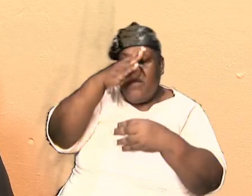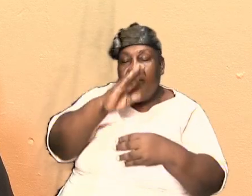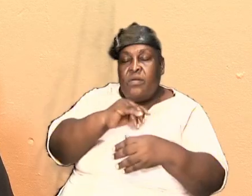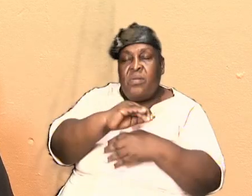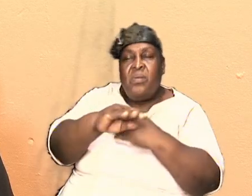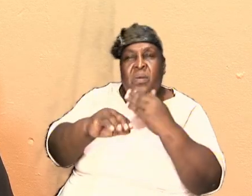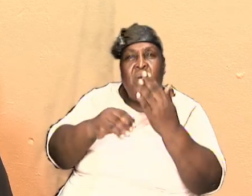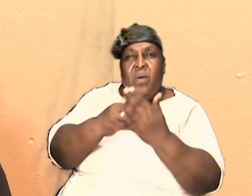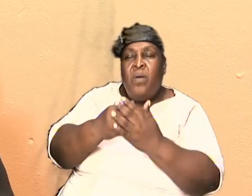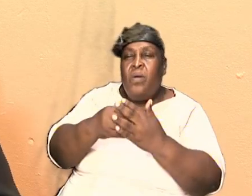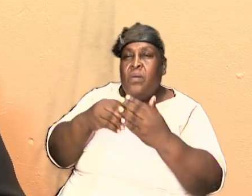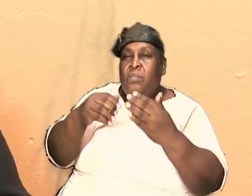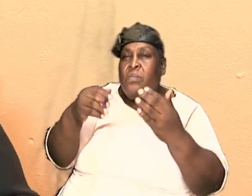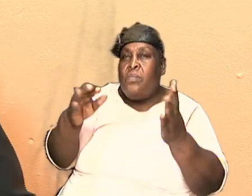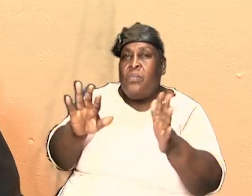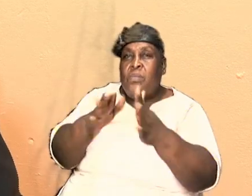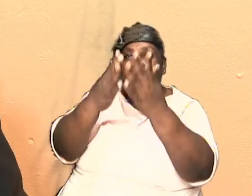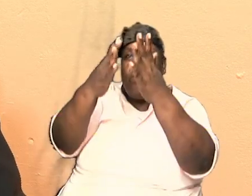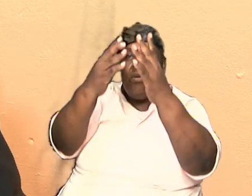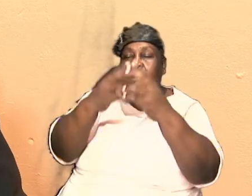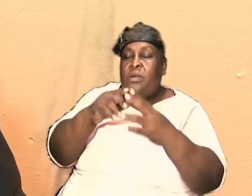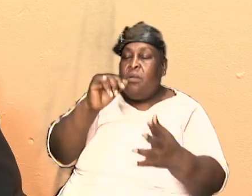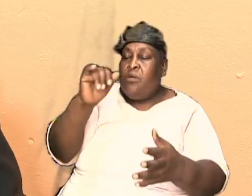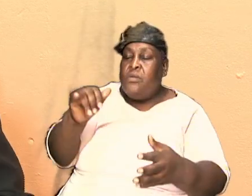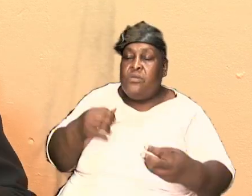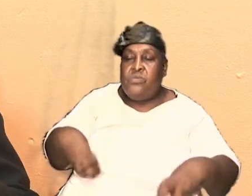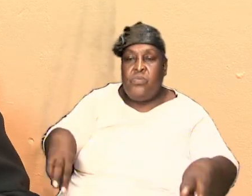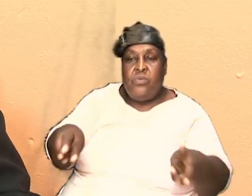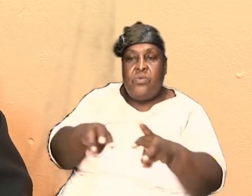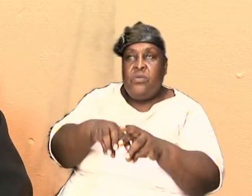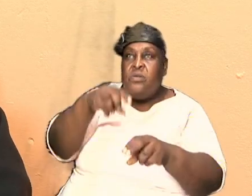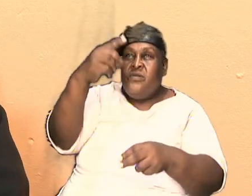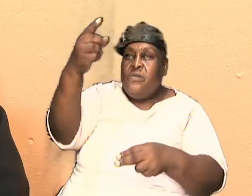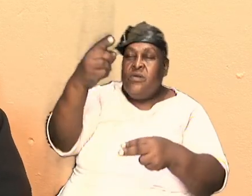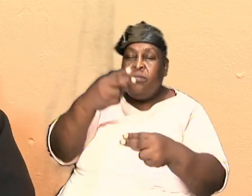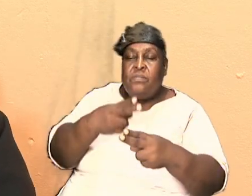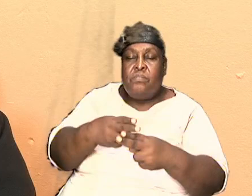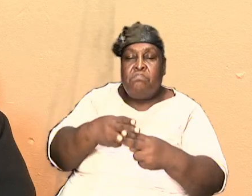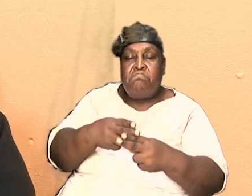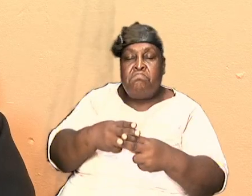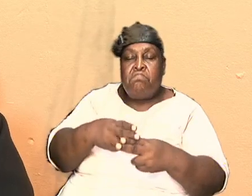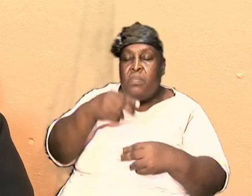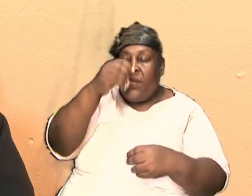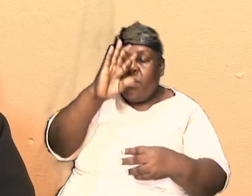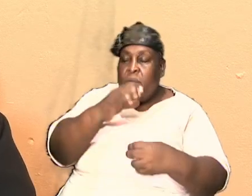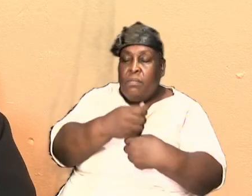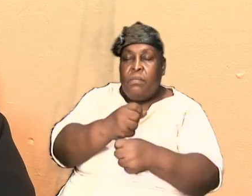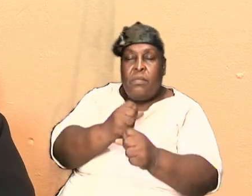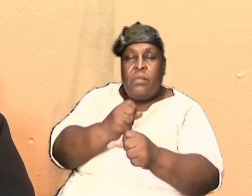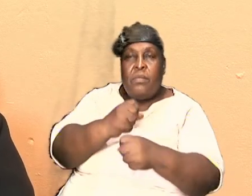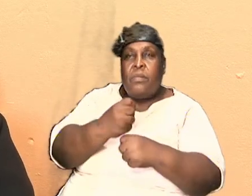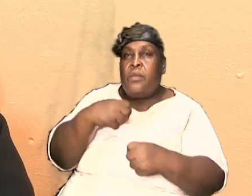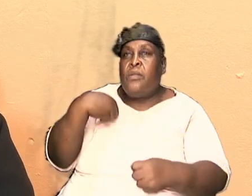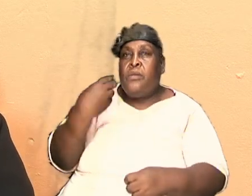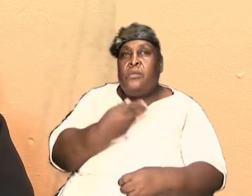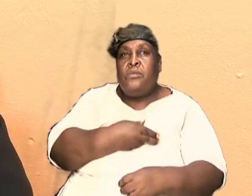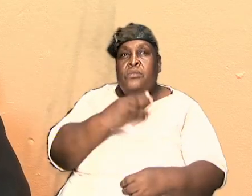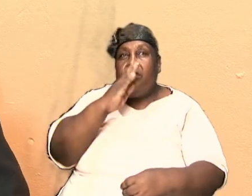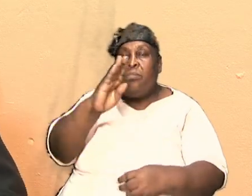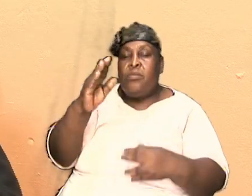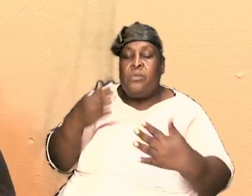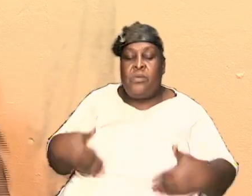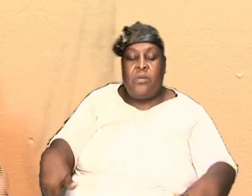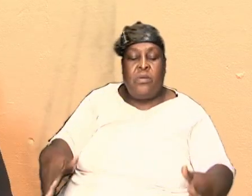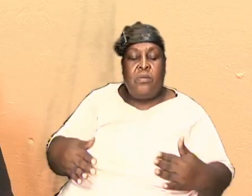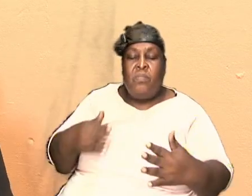that is doing things to you. You know, you have poured out to be here one more time. And for that, you know, I am really grateful. So